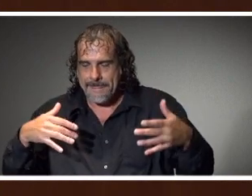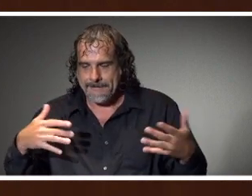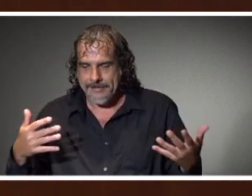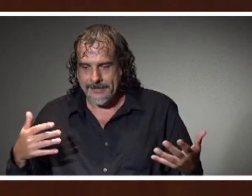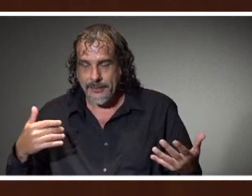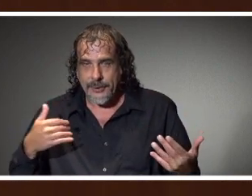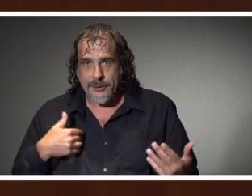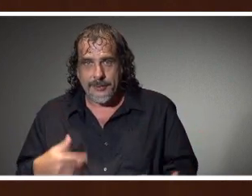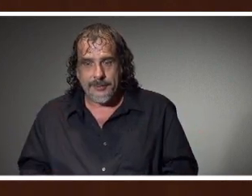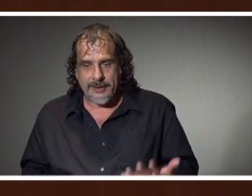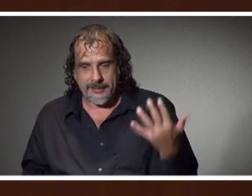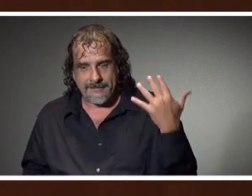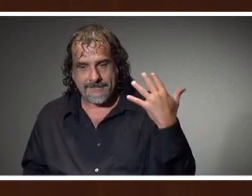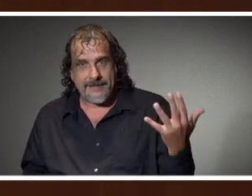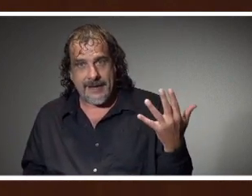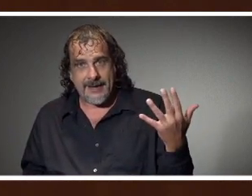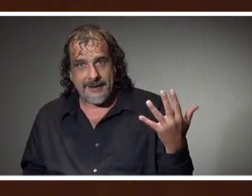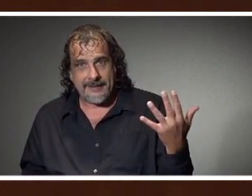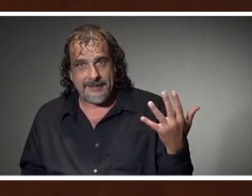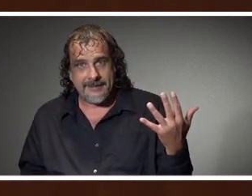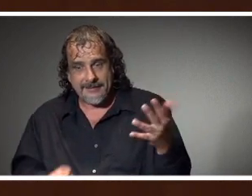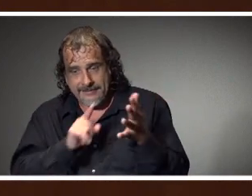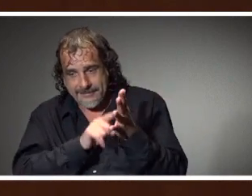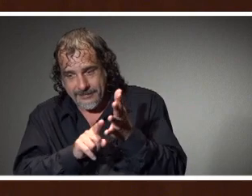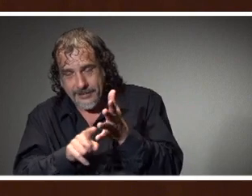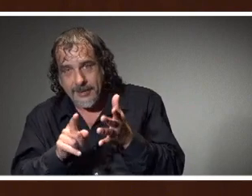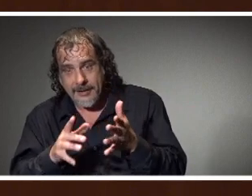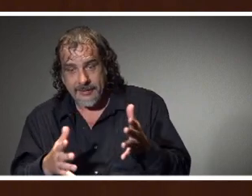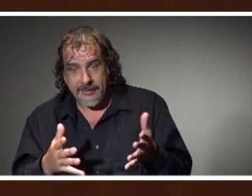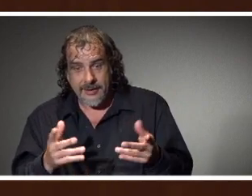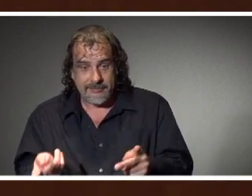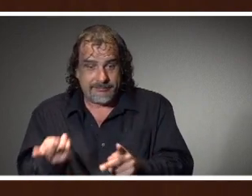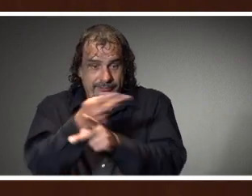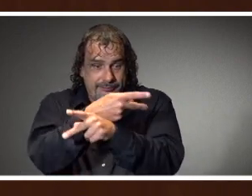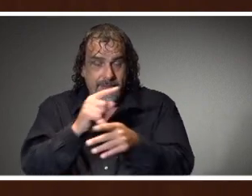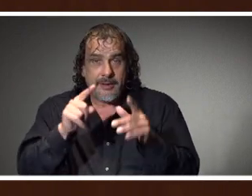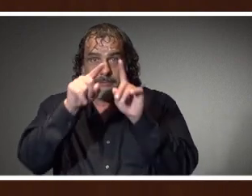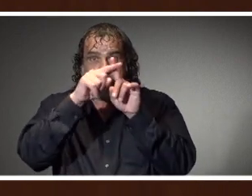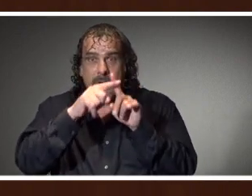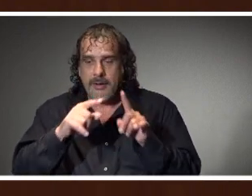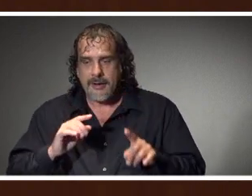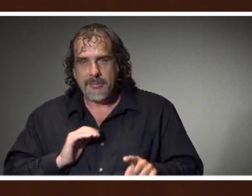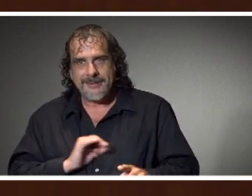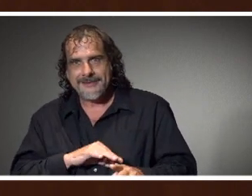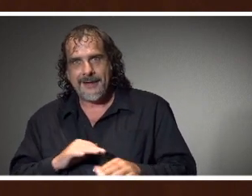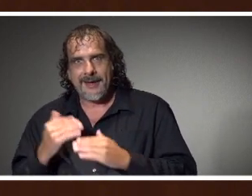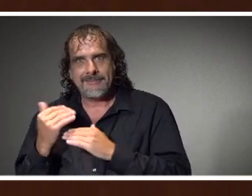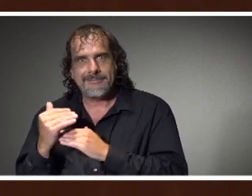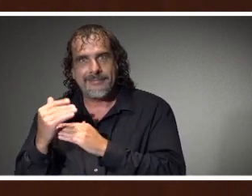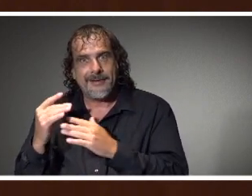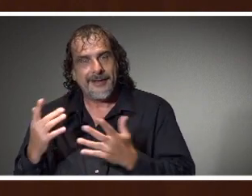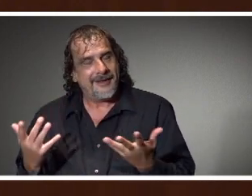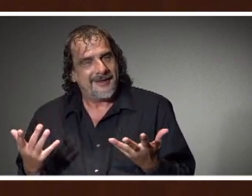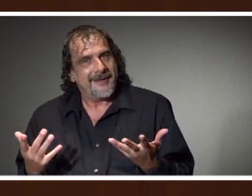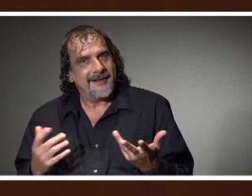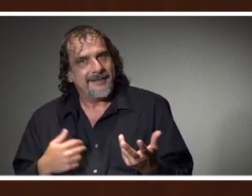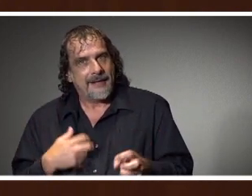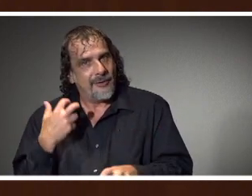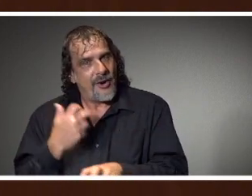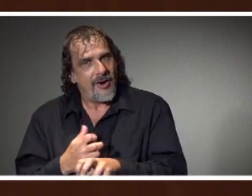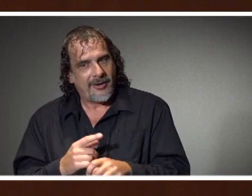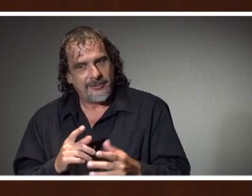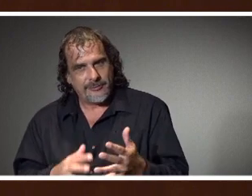We had five-fold increase in cases, but not a five-fold increase in staff. So that's a pretty tough nut to crack, so we're trying to crack